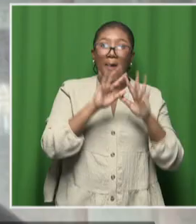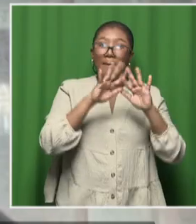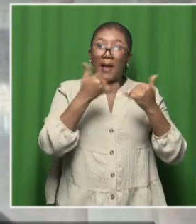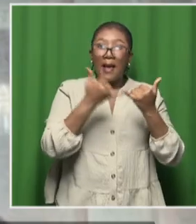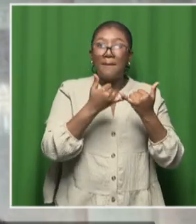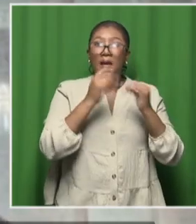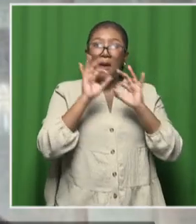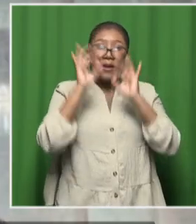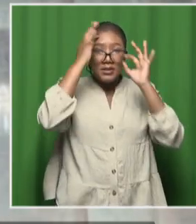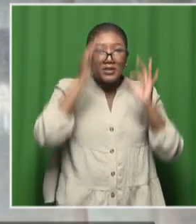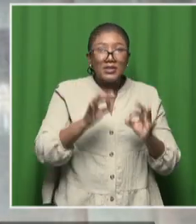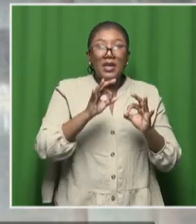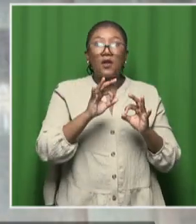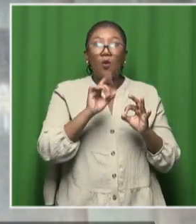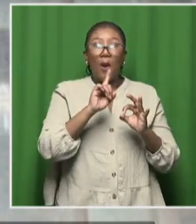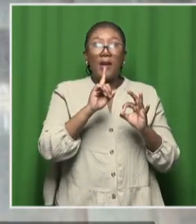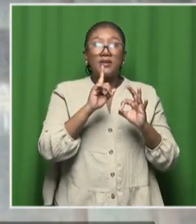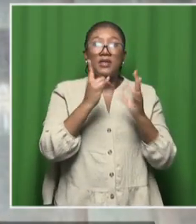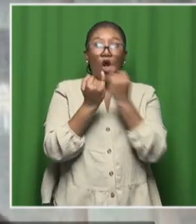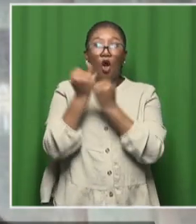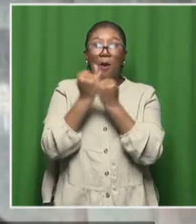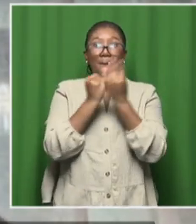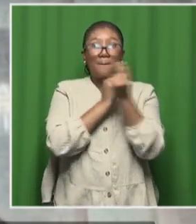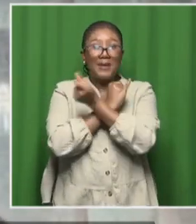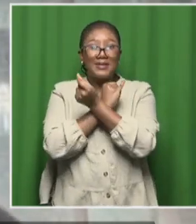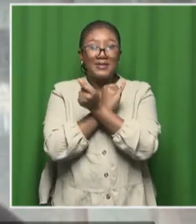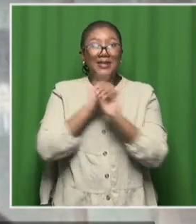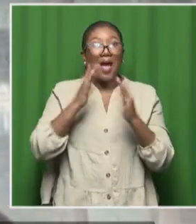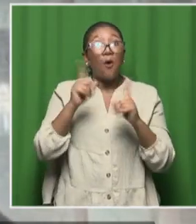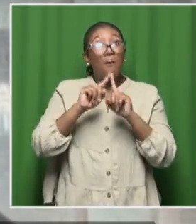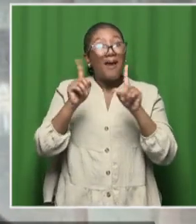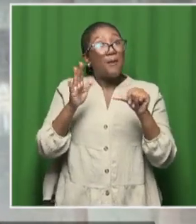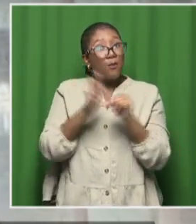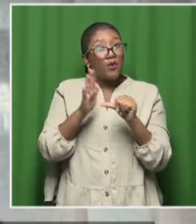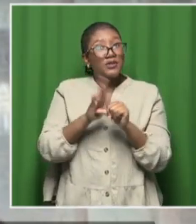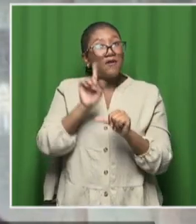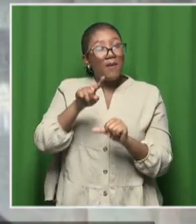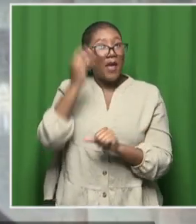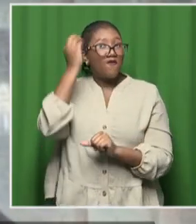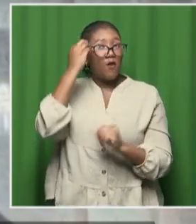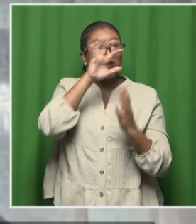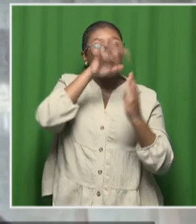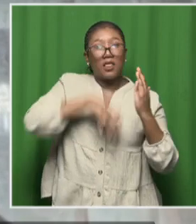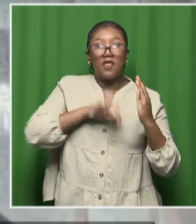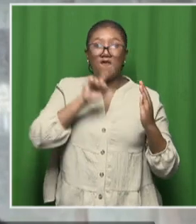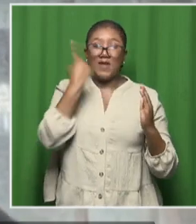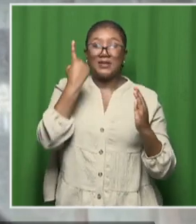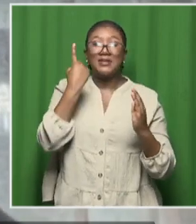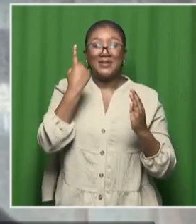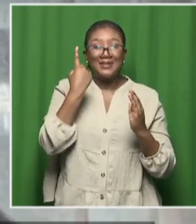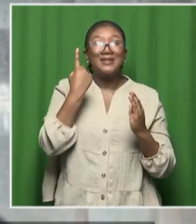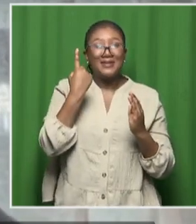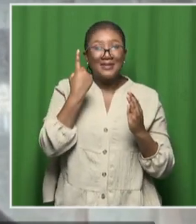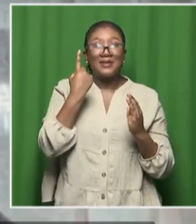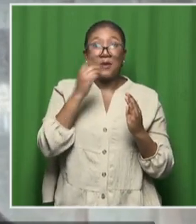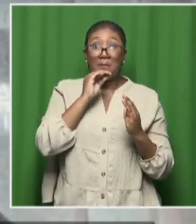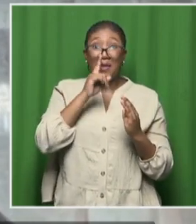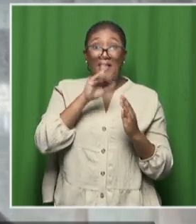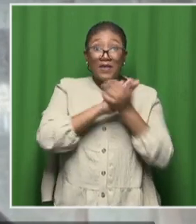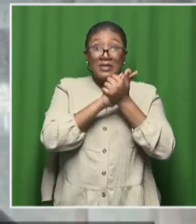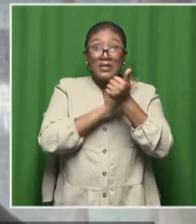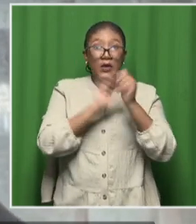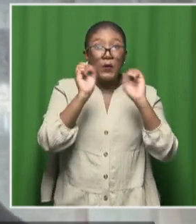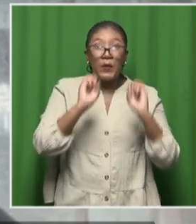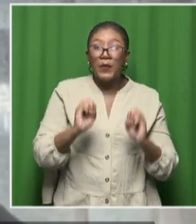to actually beat the competitors, right? Because they need to understand what the users want, what the customers want. And you not having those skills,